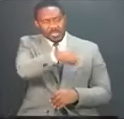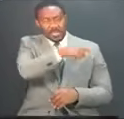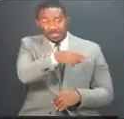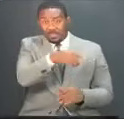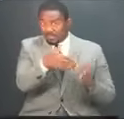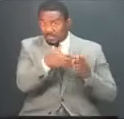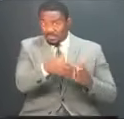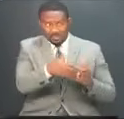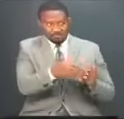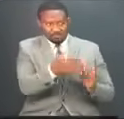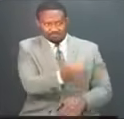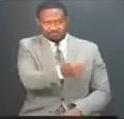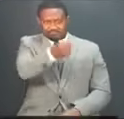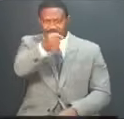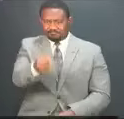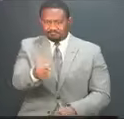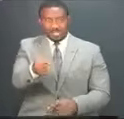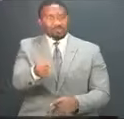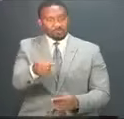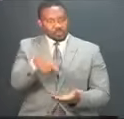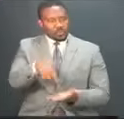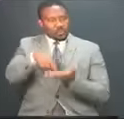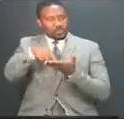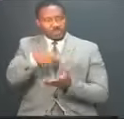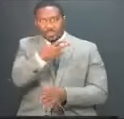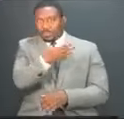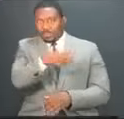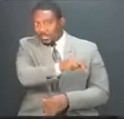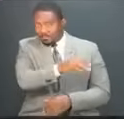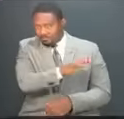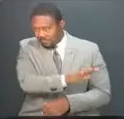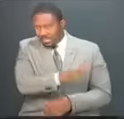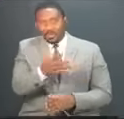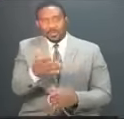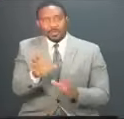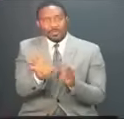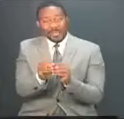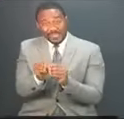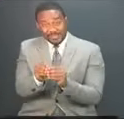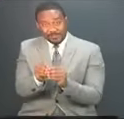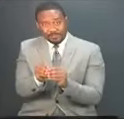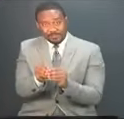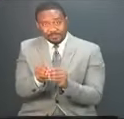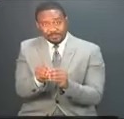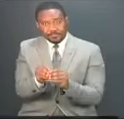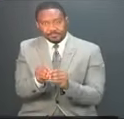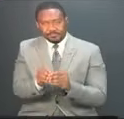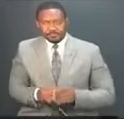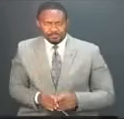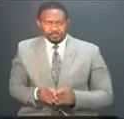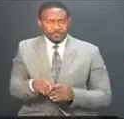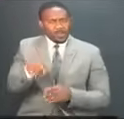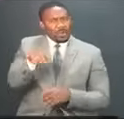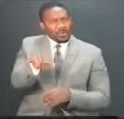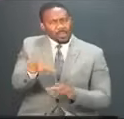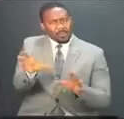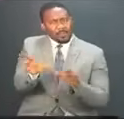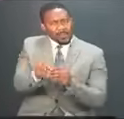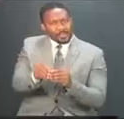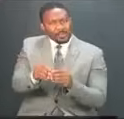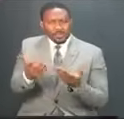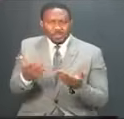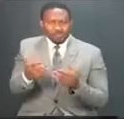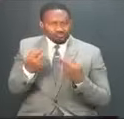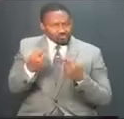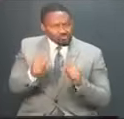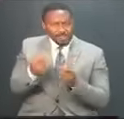the leadership to represent them in conclave. So in conclave, we tried to